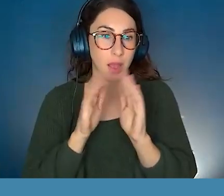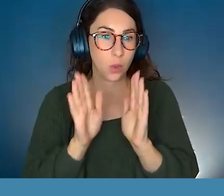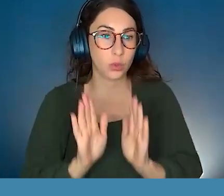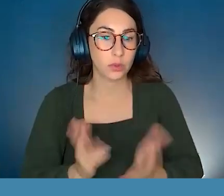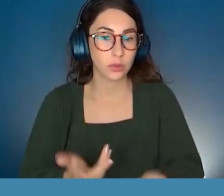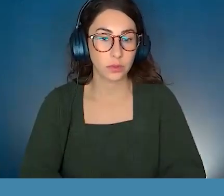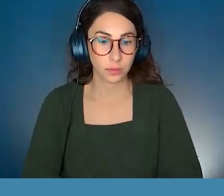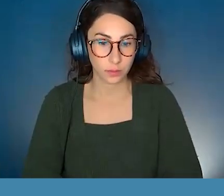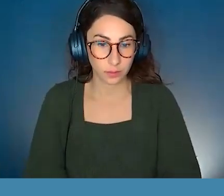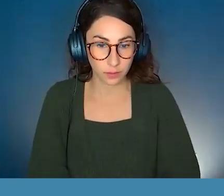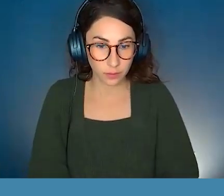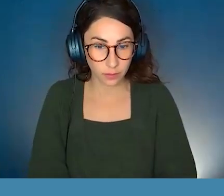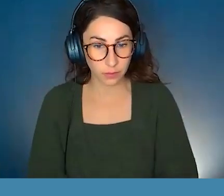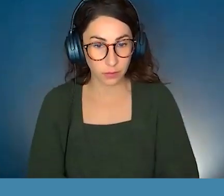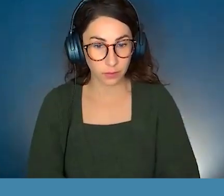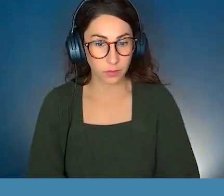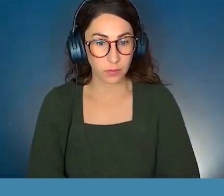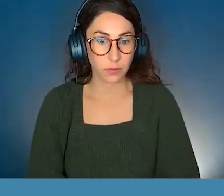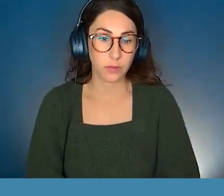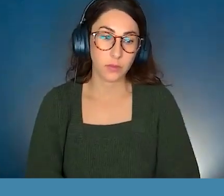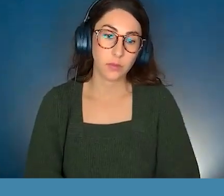So supportive housing